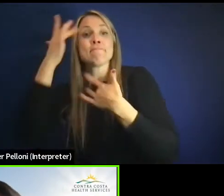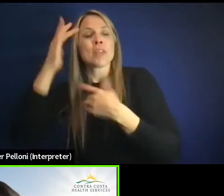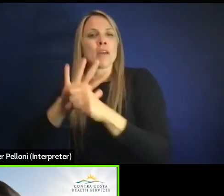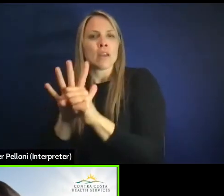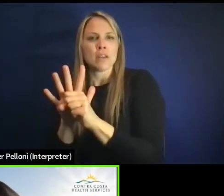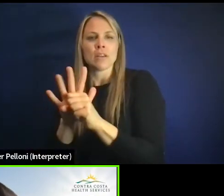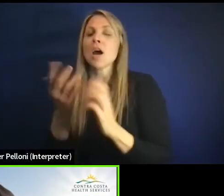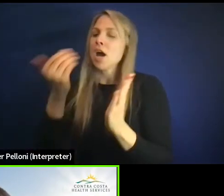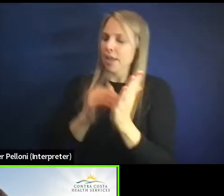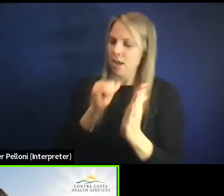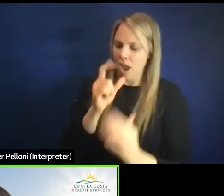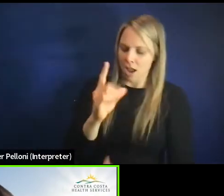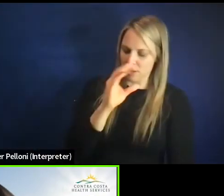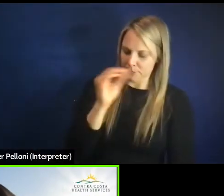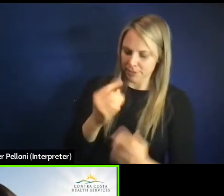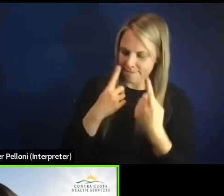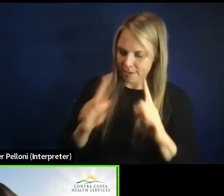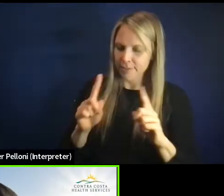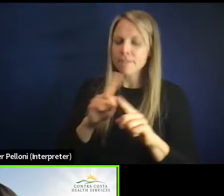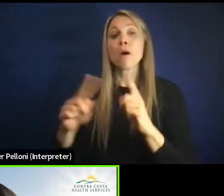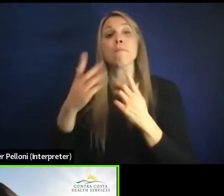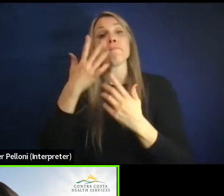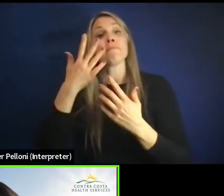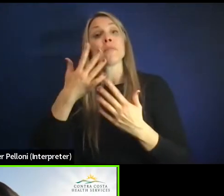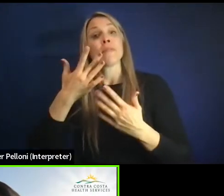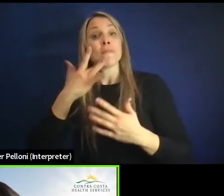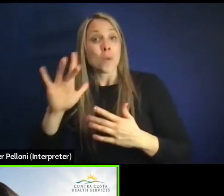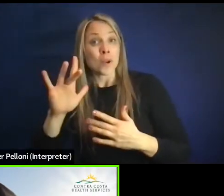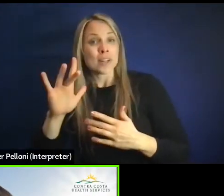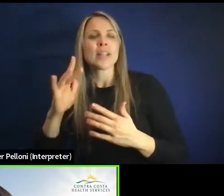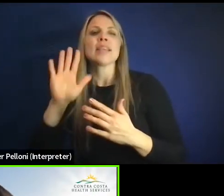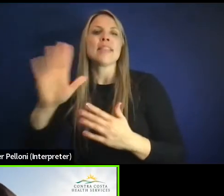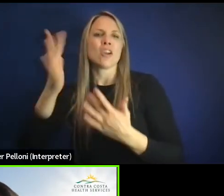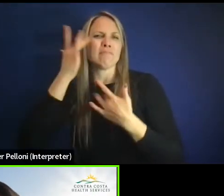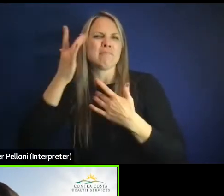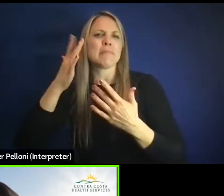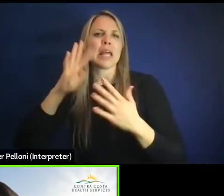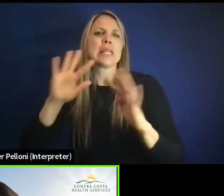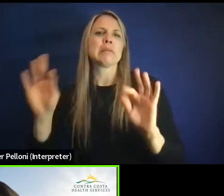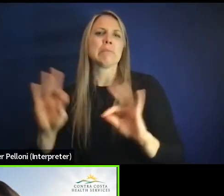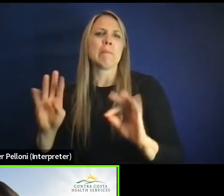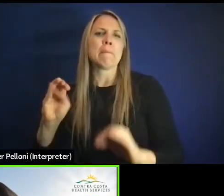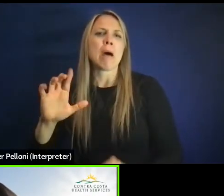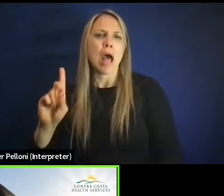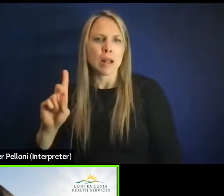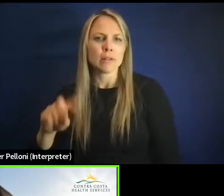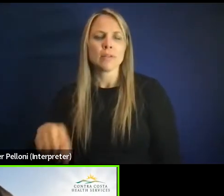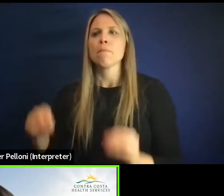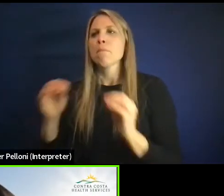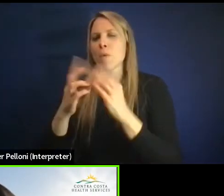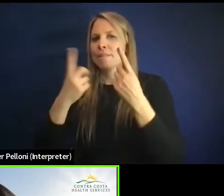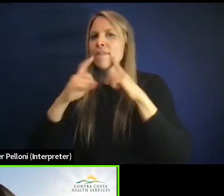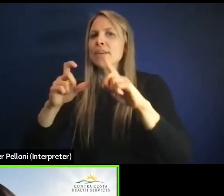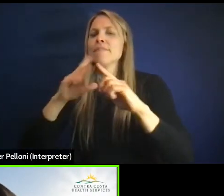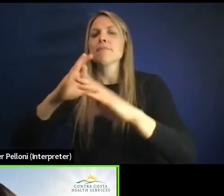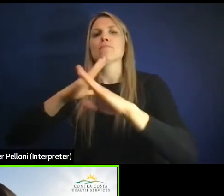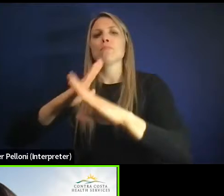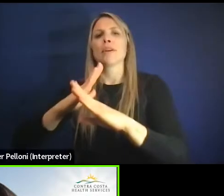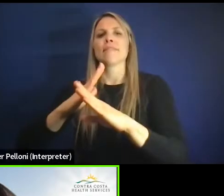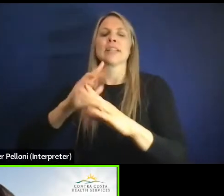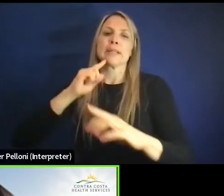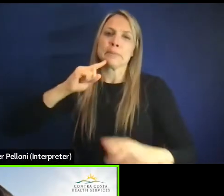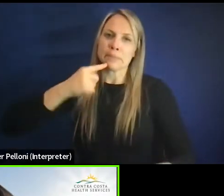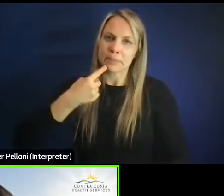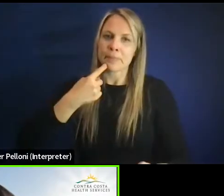not 100% effective, but fortunately, it's usually much milder. It's much more effective at preventing